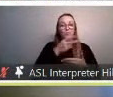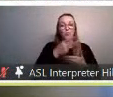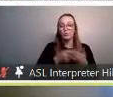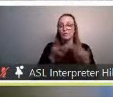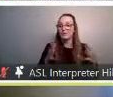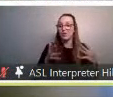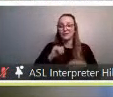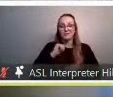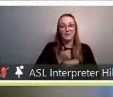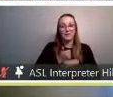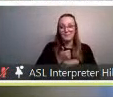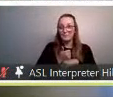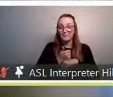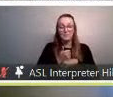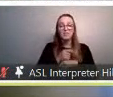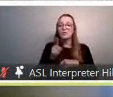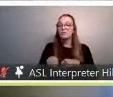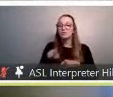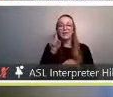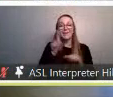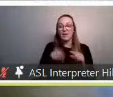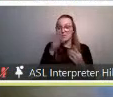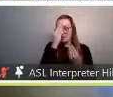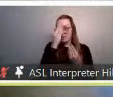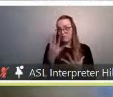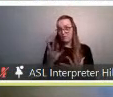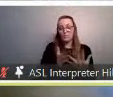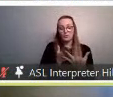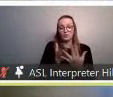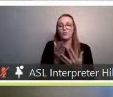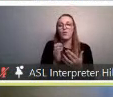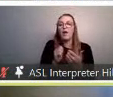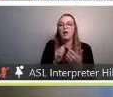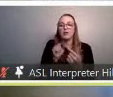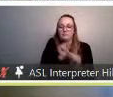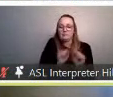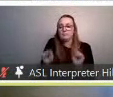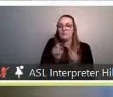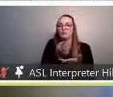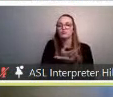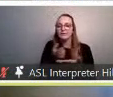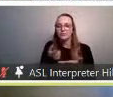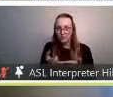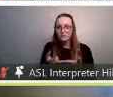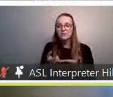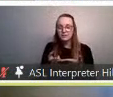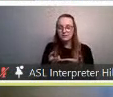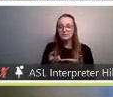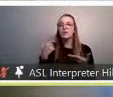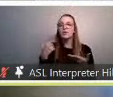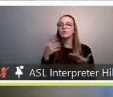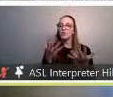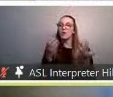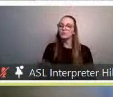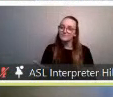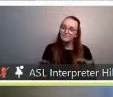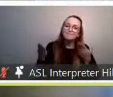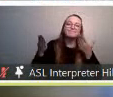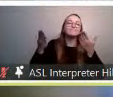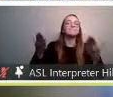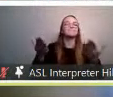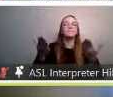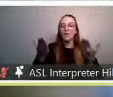to be able to be informed of those resources. So really want to uplift the consideration of how do we